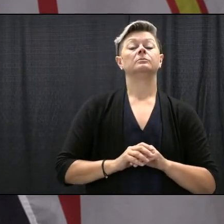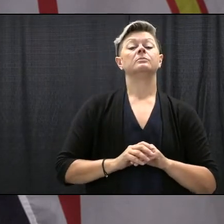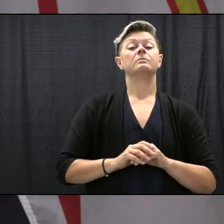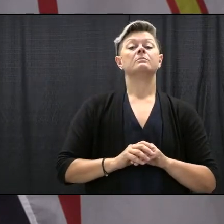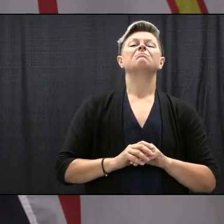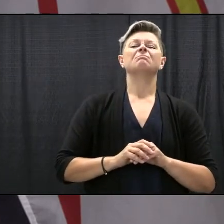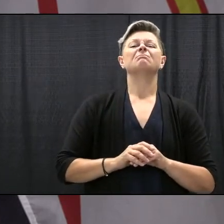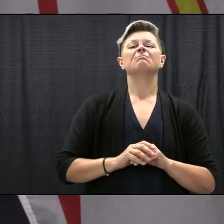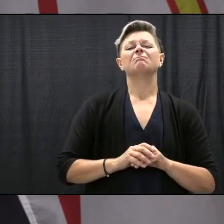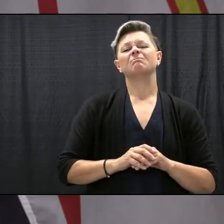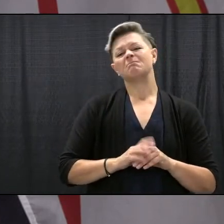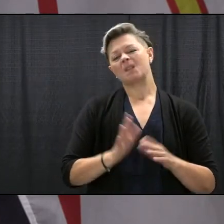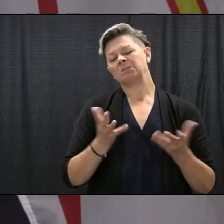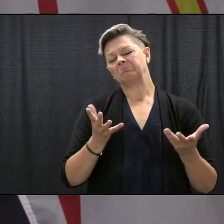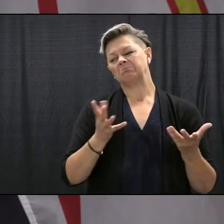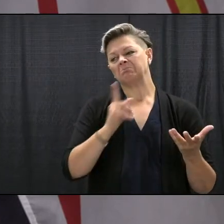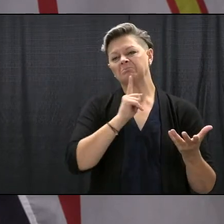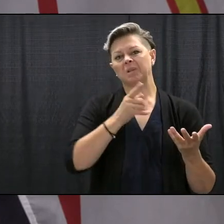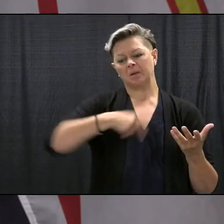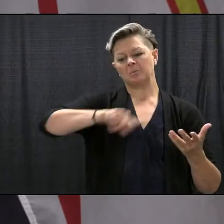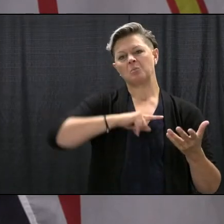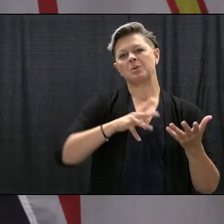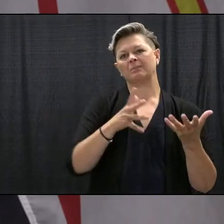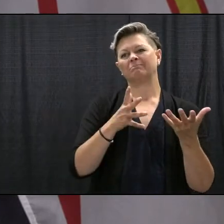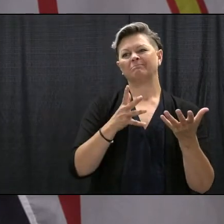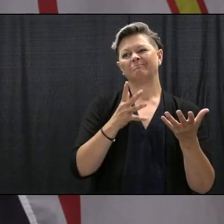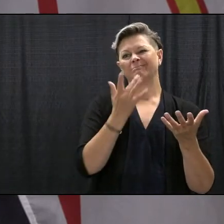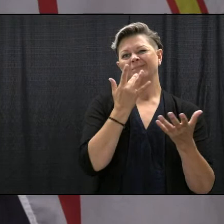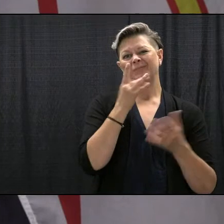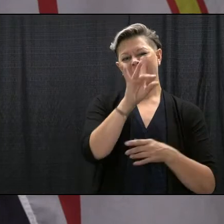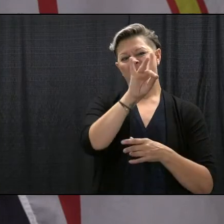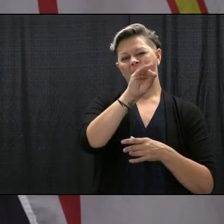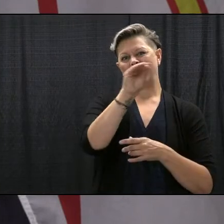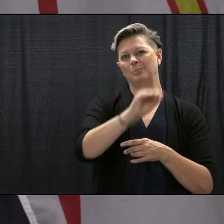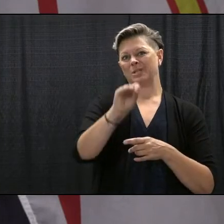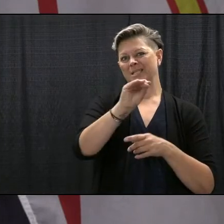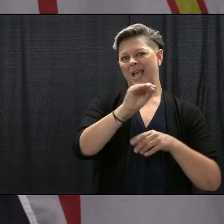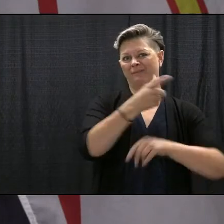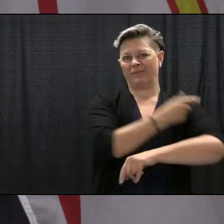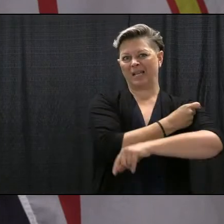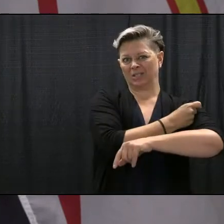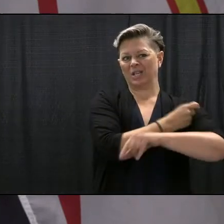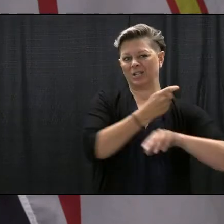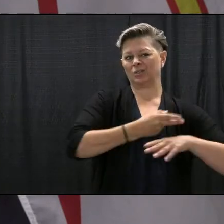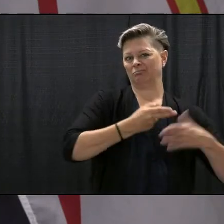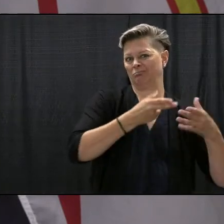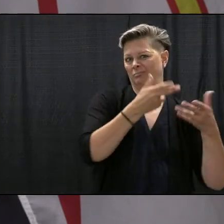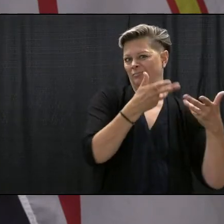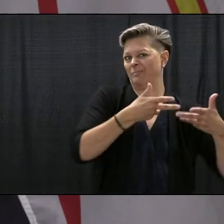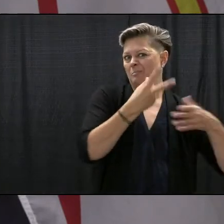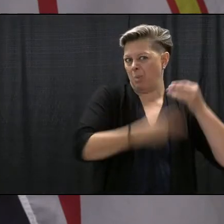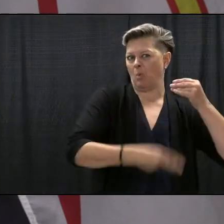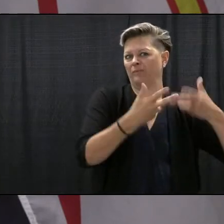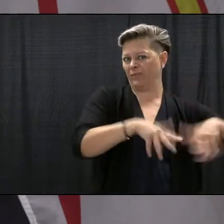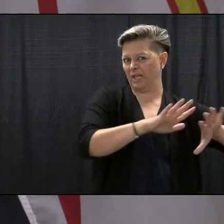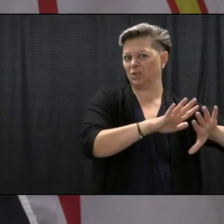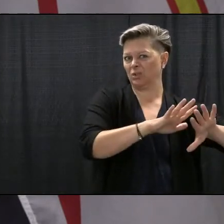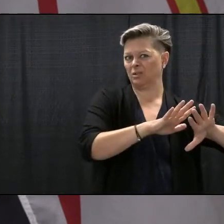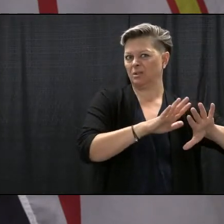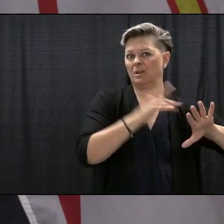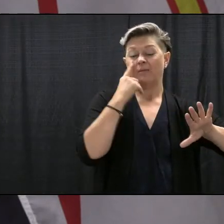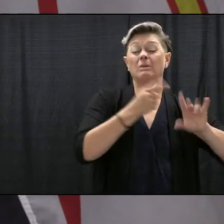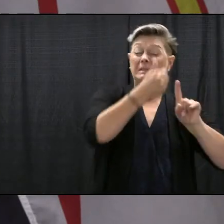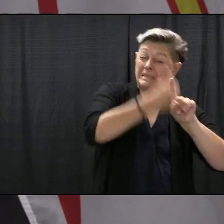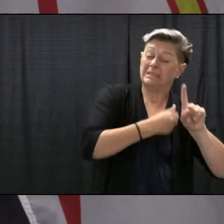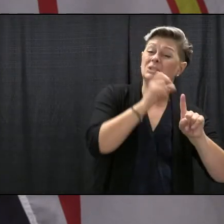We would like to make sure that people, that we have that 80% vaccination rate, not just in the province as a whole, but in every age